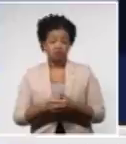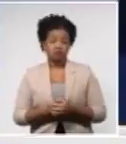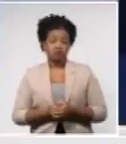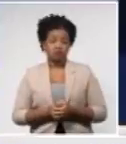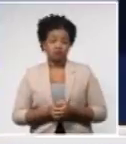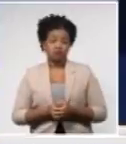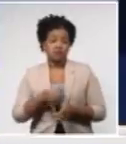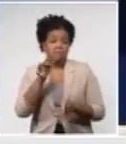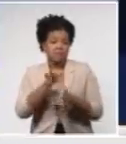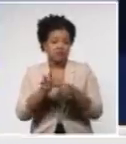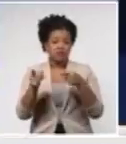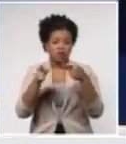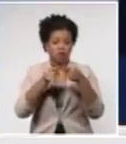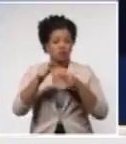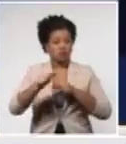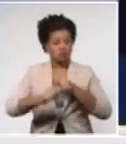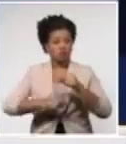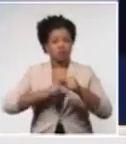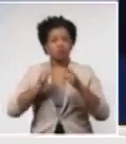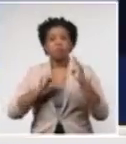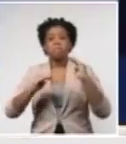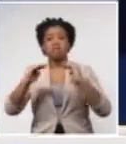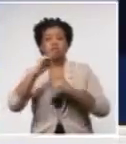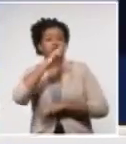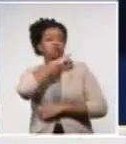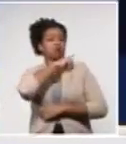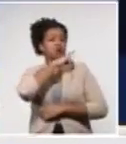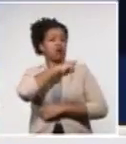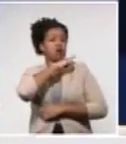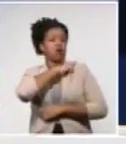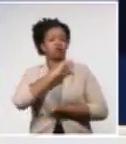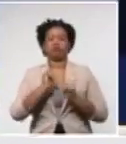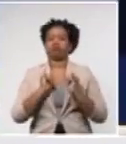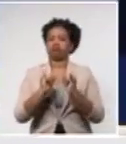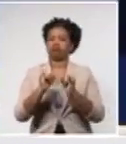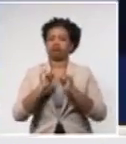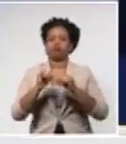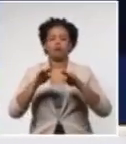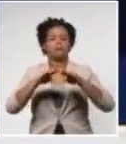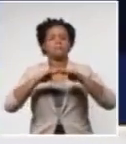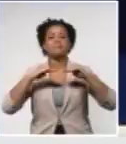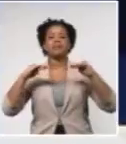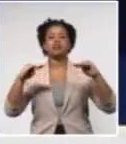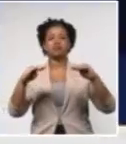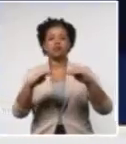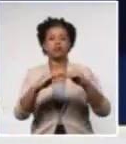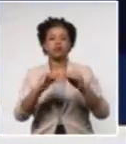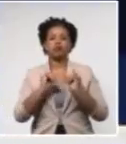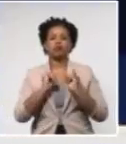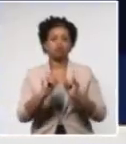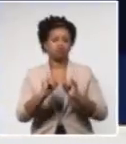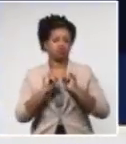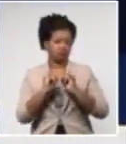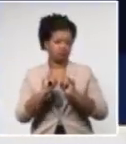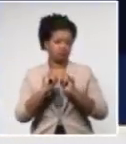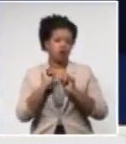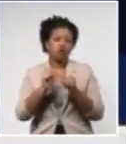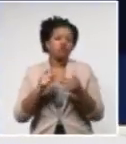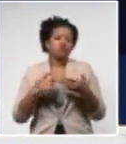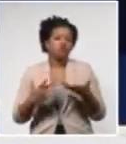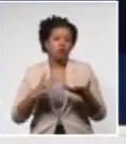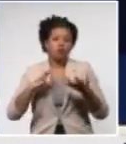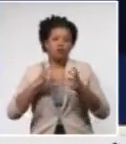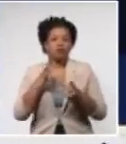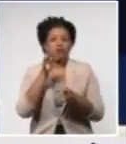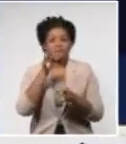in phase 1. Our ministers have appeared in different roundtable TV programs, and the implementation of the